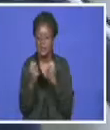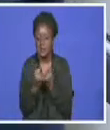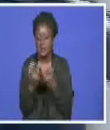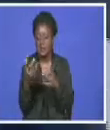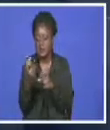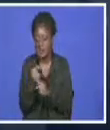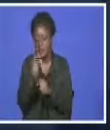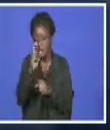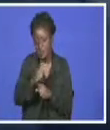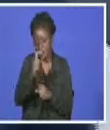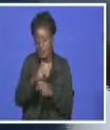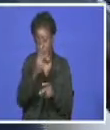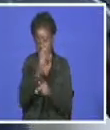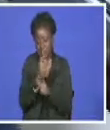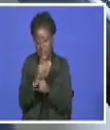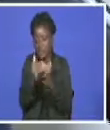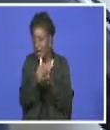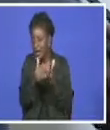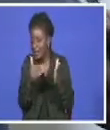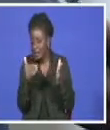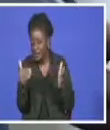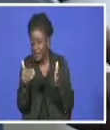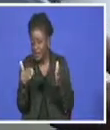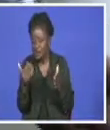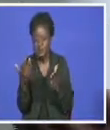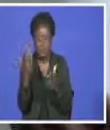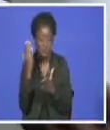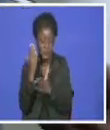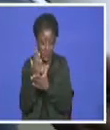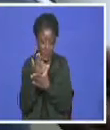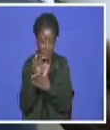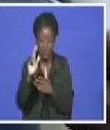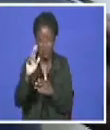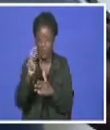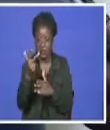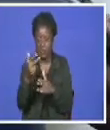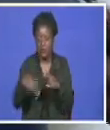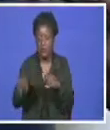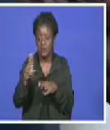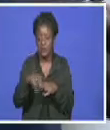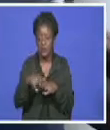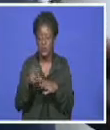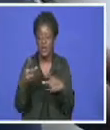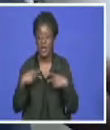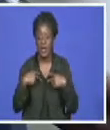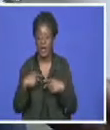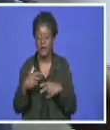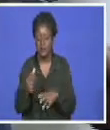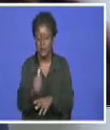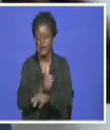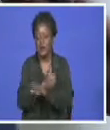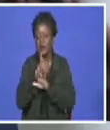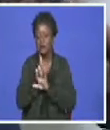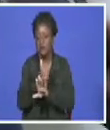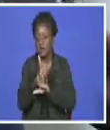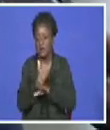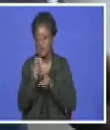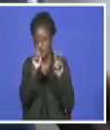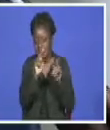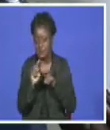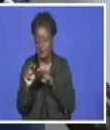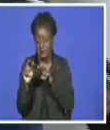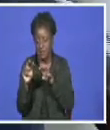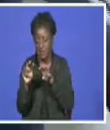wave. Well, we do have a very aggressive surveillance unit that is following up on the cases,